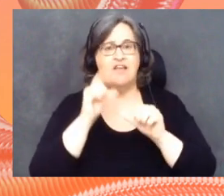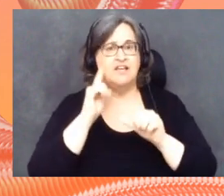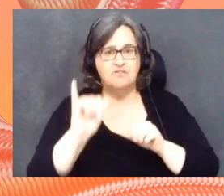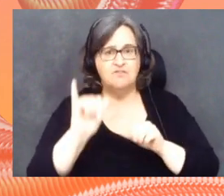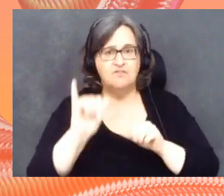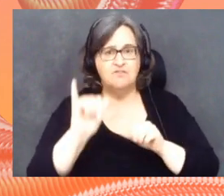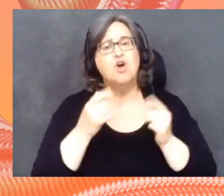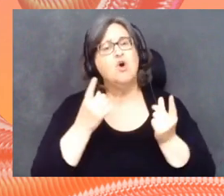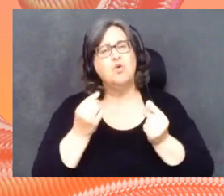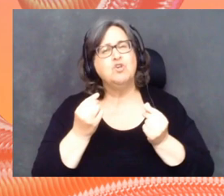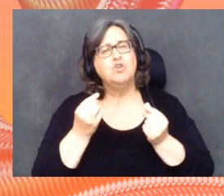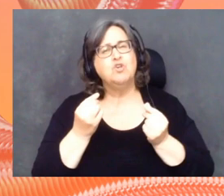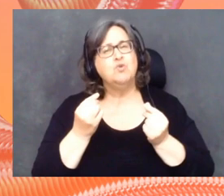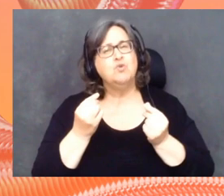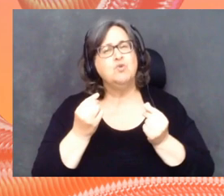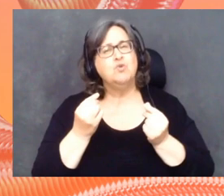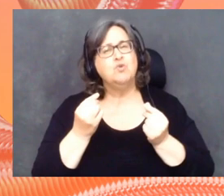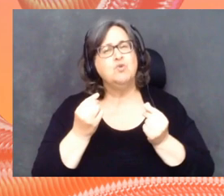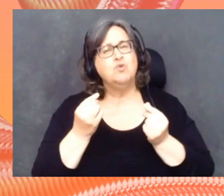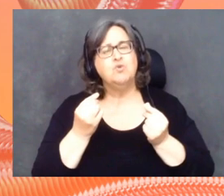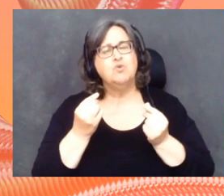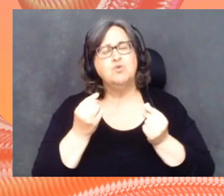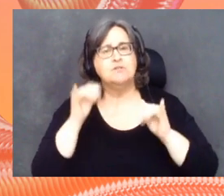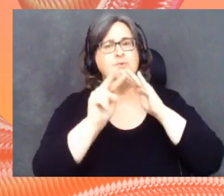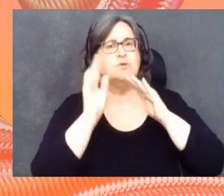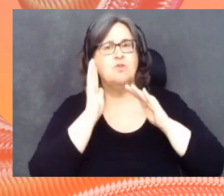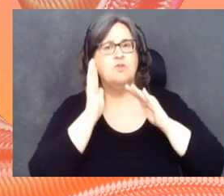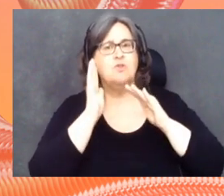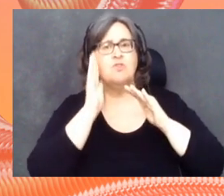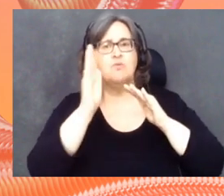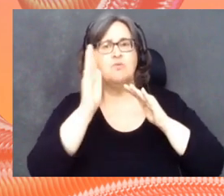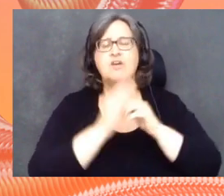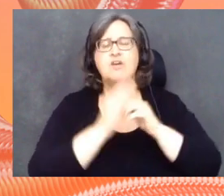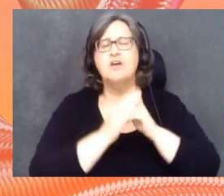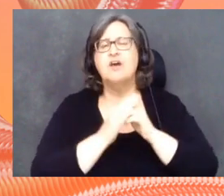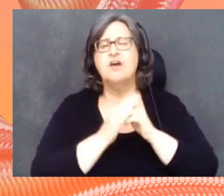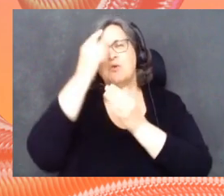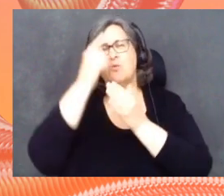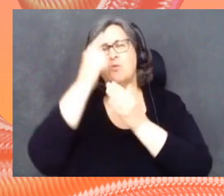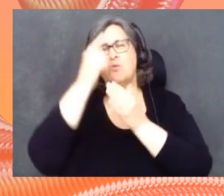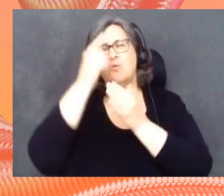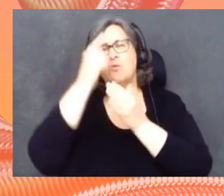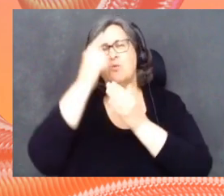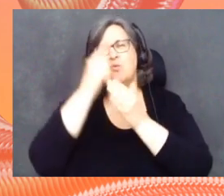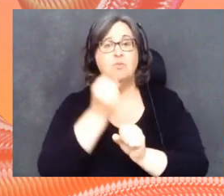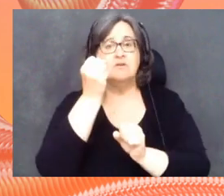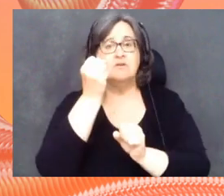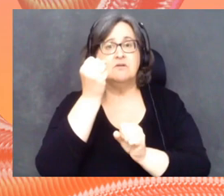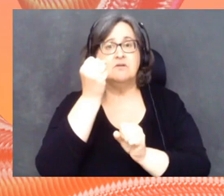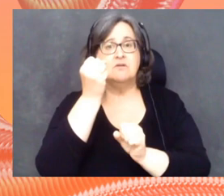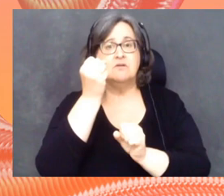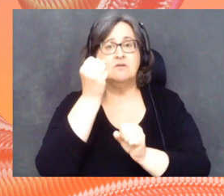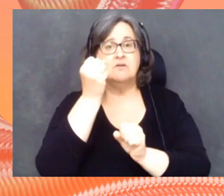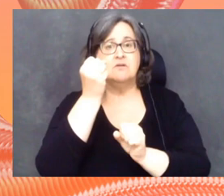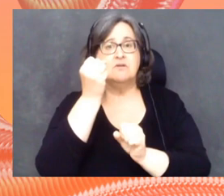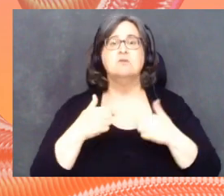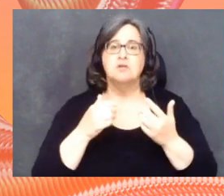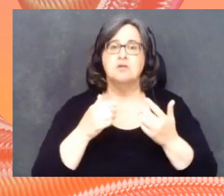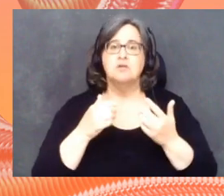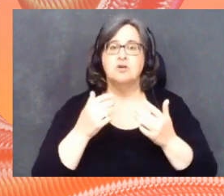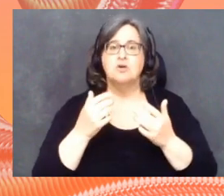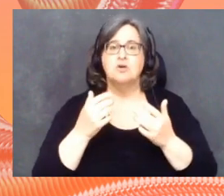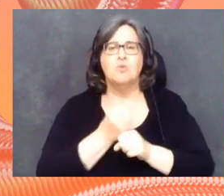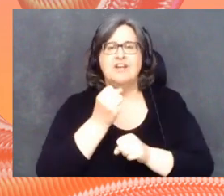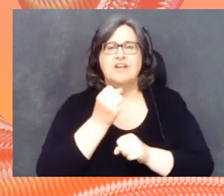keep a futurist perspective? What can we do to keep thinking about what it means to win? And for me, where winning really means both